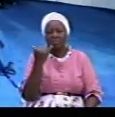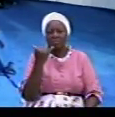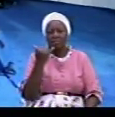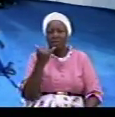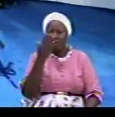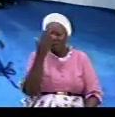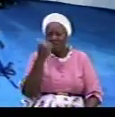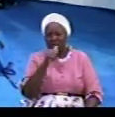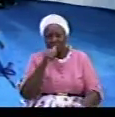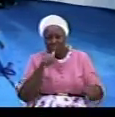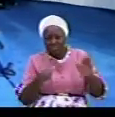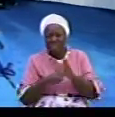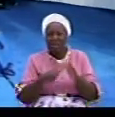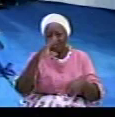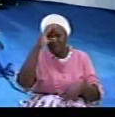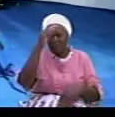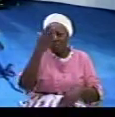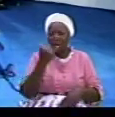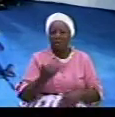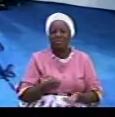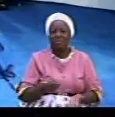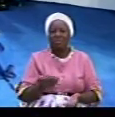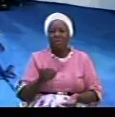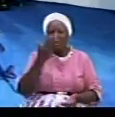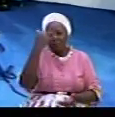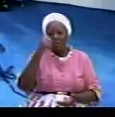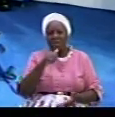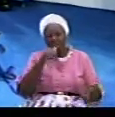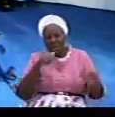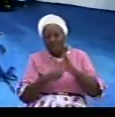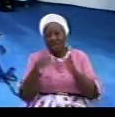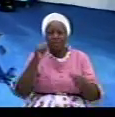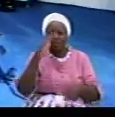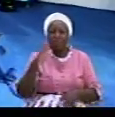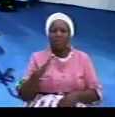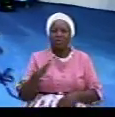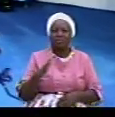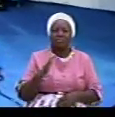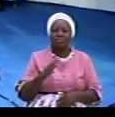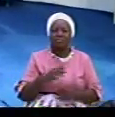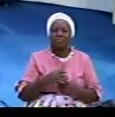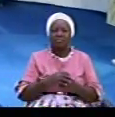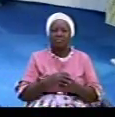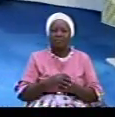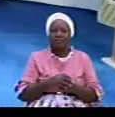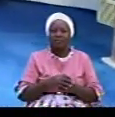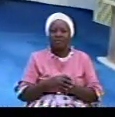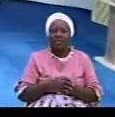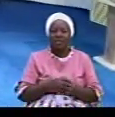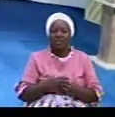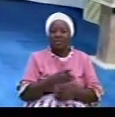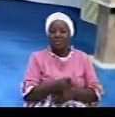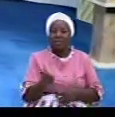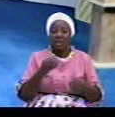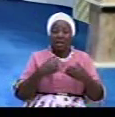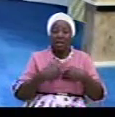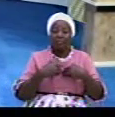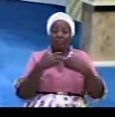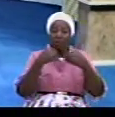man. Why? Hiding woman. They had lost the